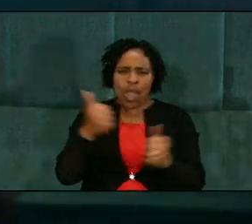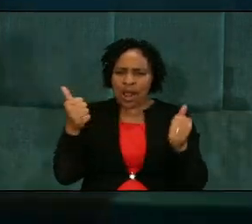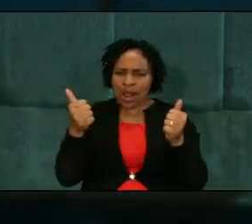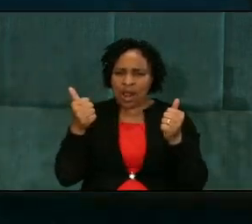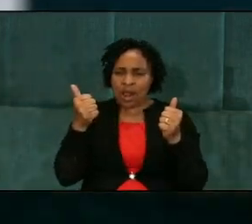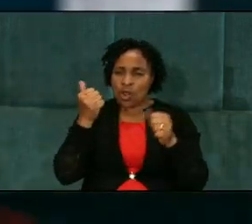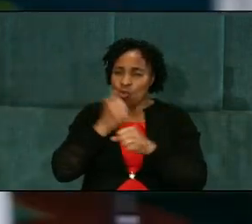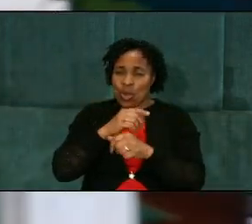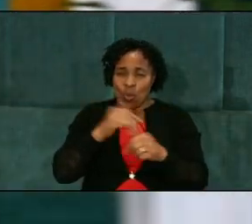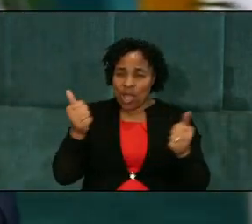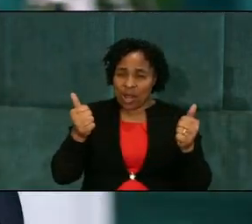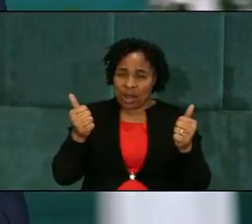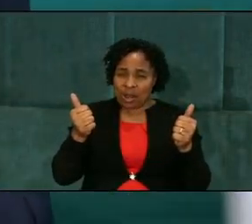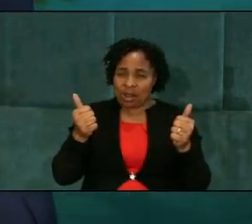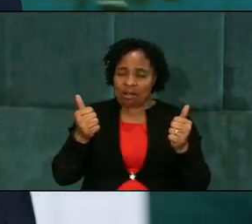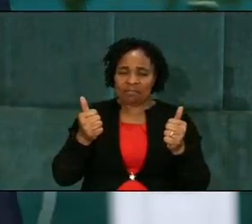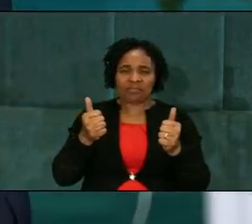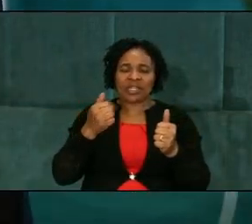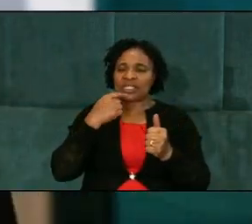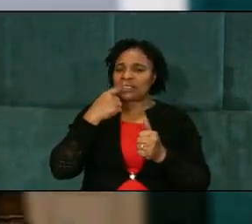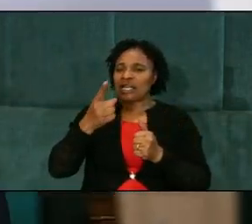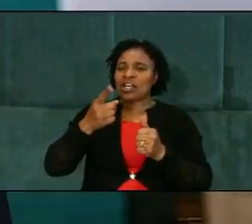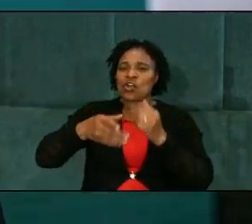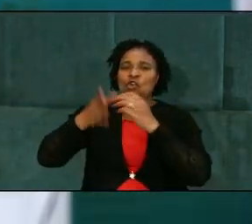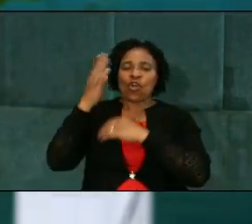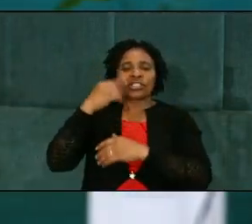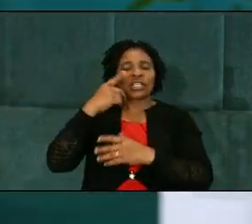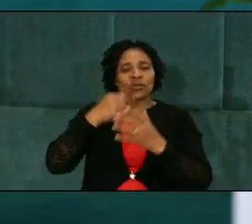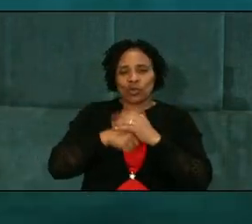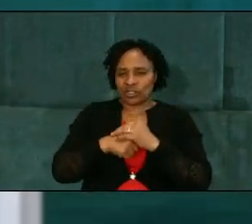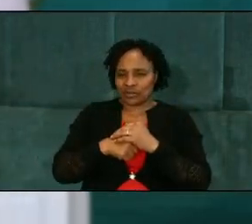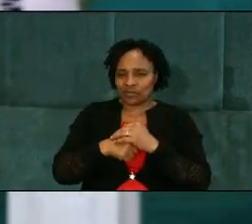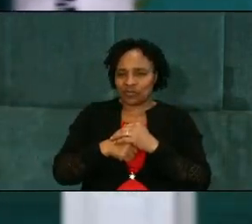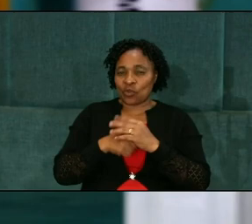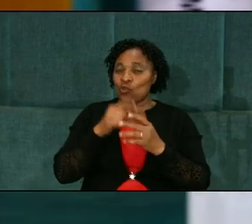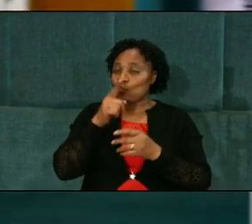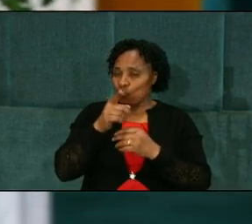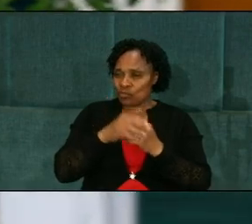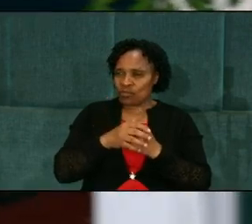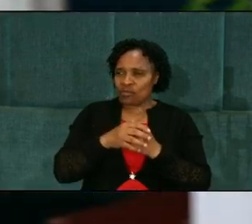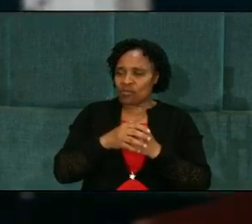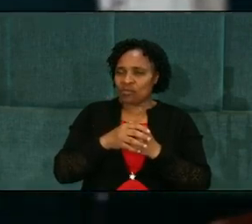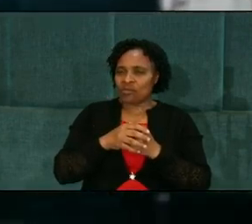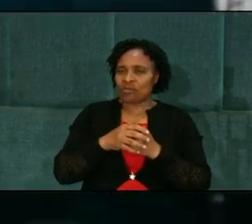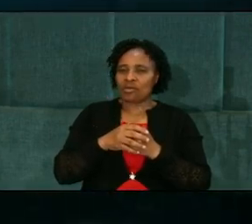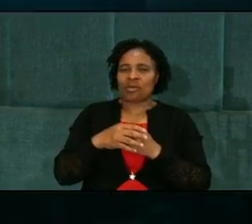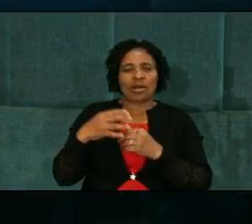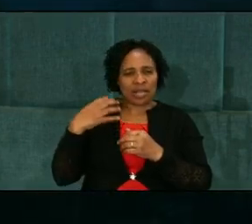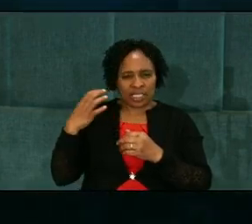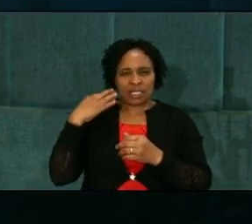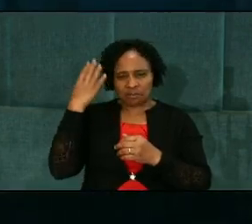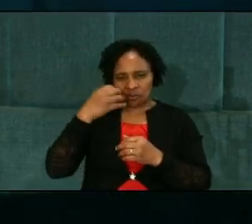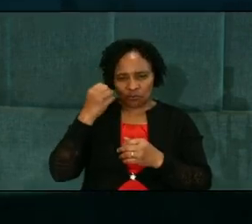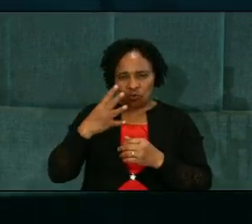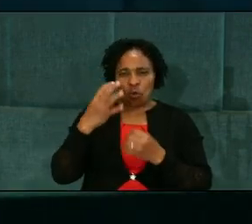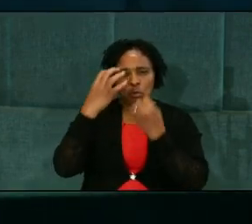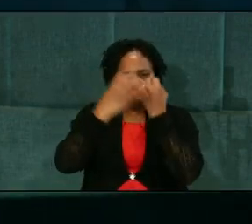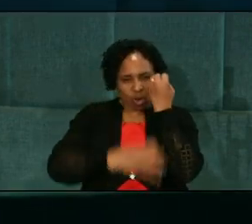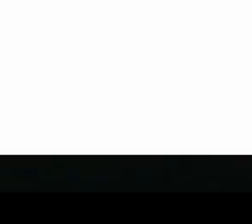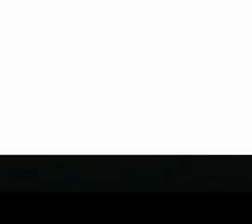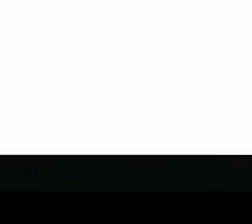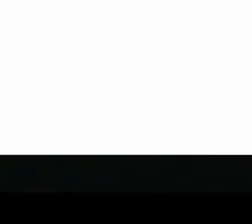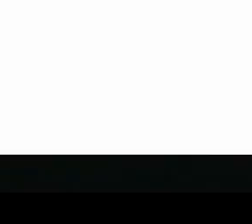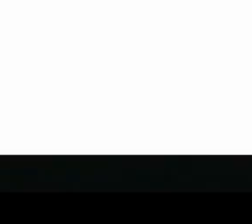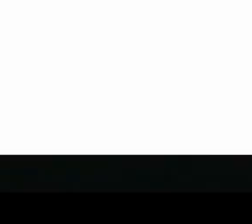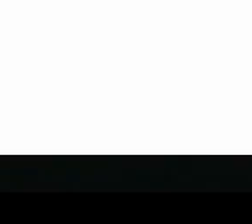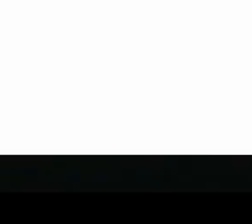But when you check God, God says, you're wretched, you're pitiful, you're poor,